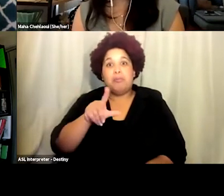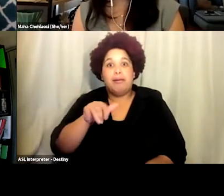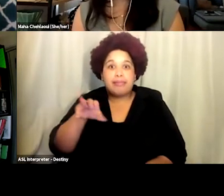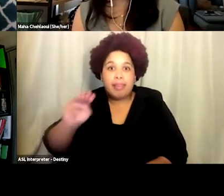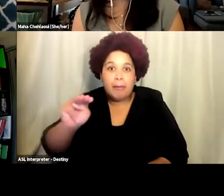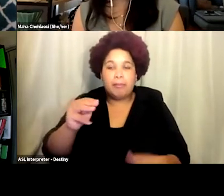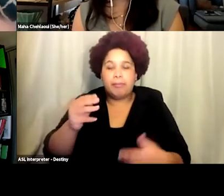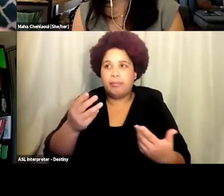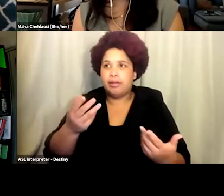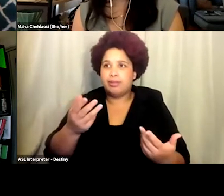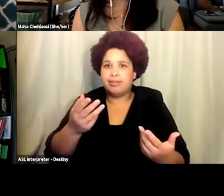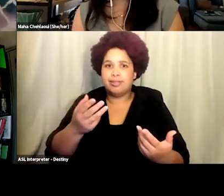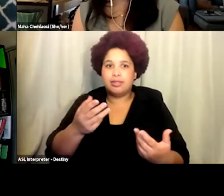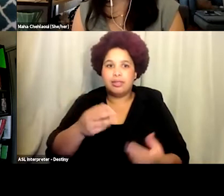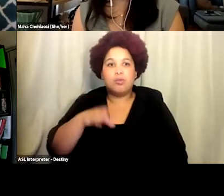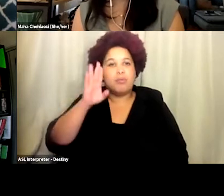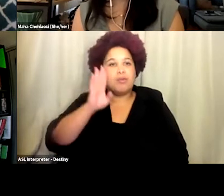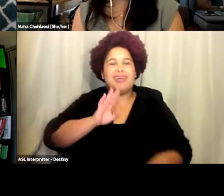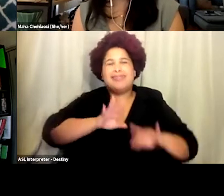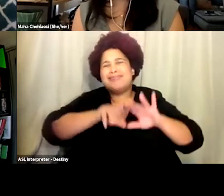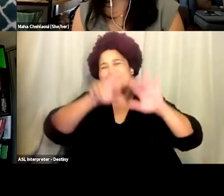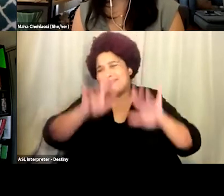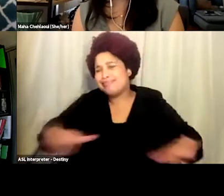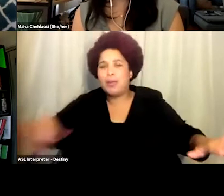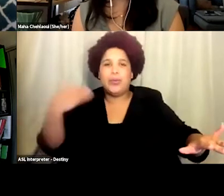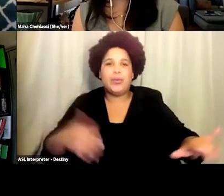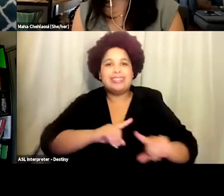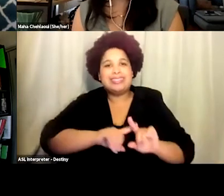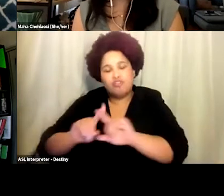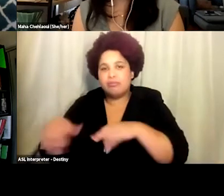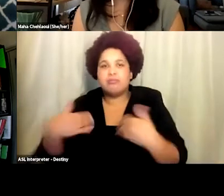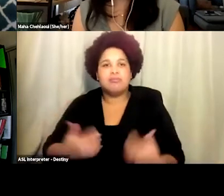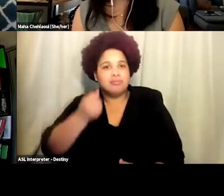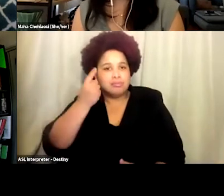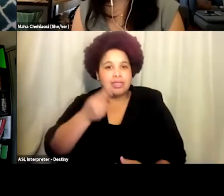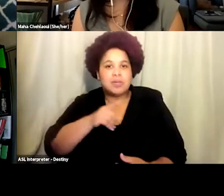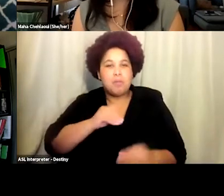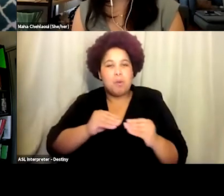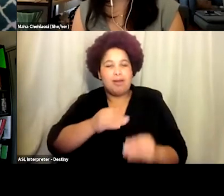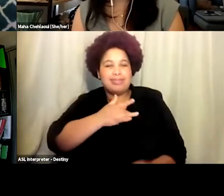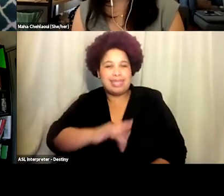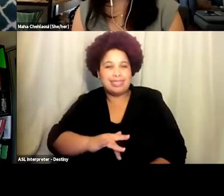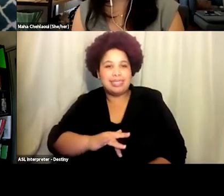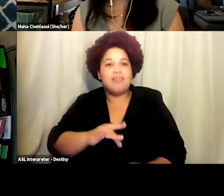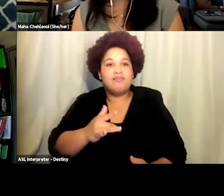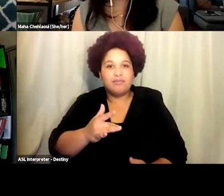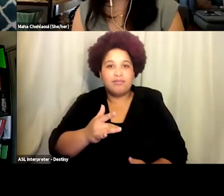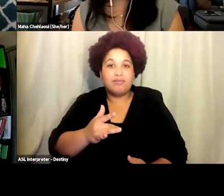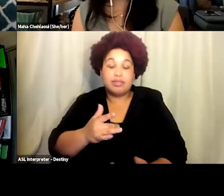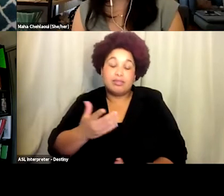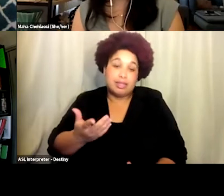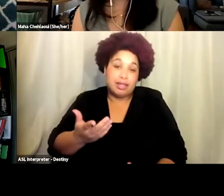not within the brown, we're so different. And so I feel like there is, you know, they're being more sensitive to it from a, at least